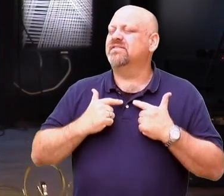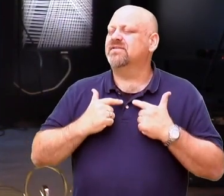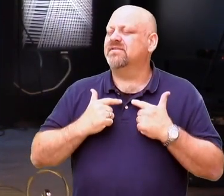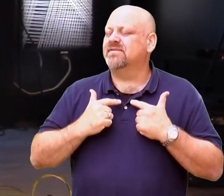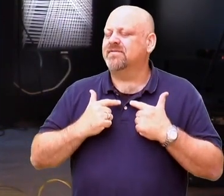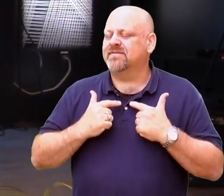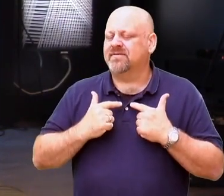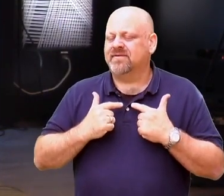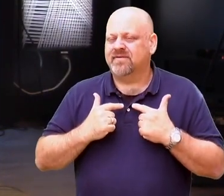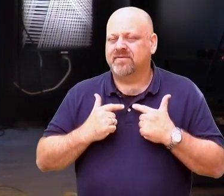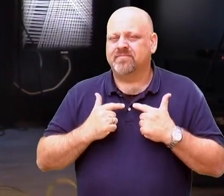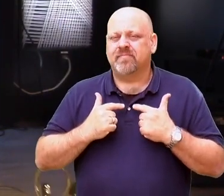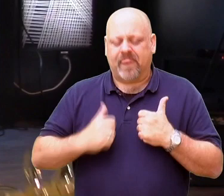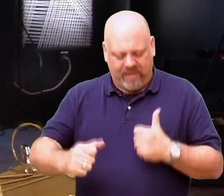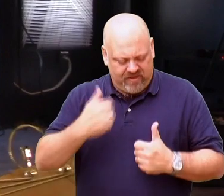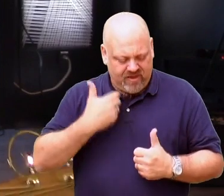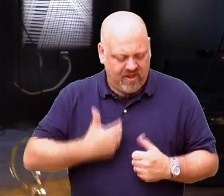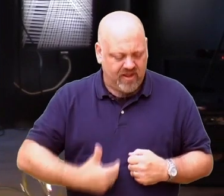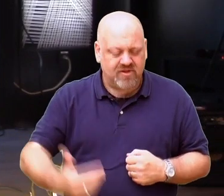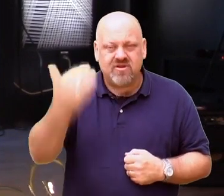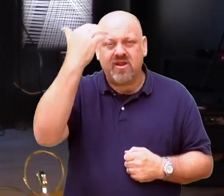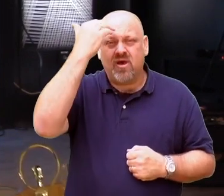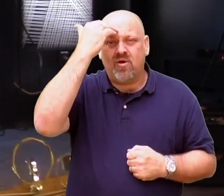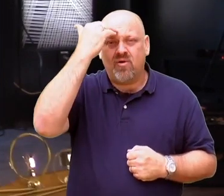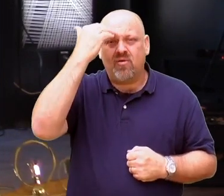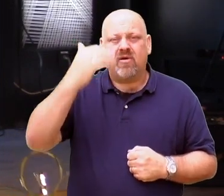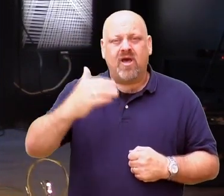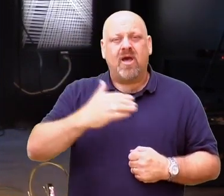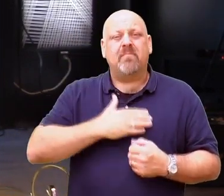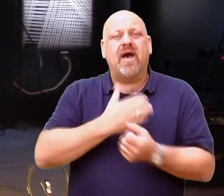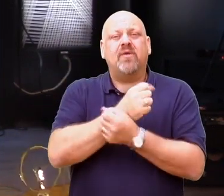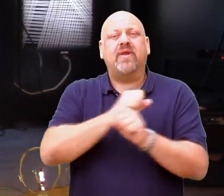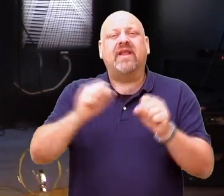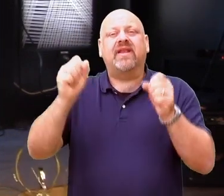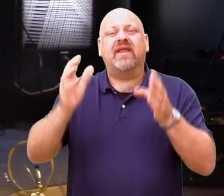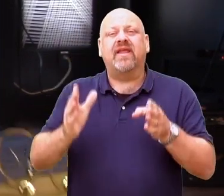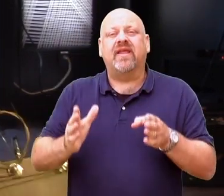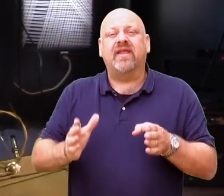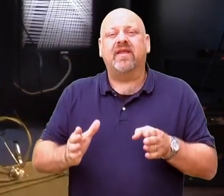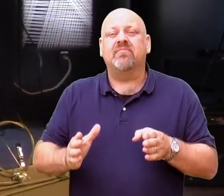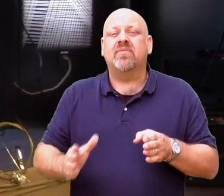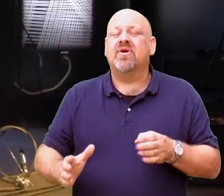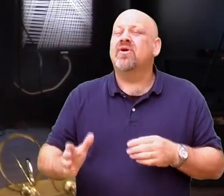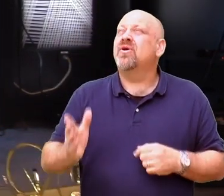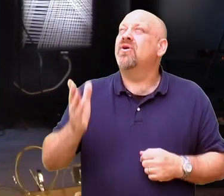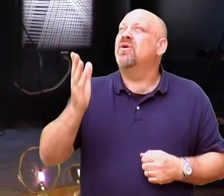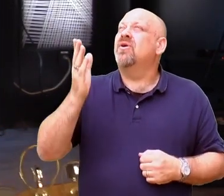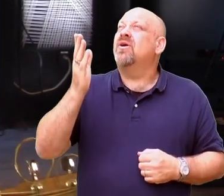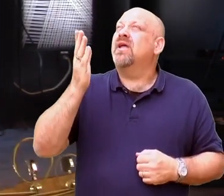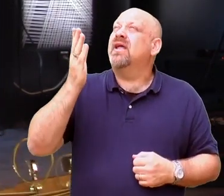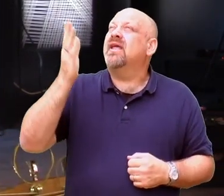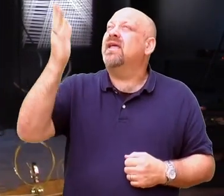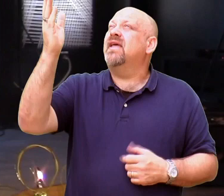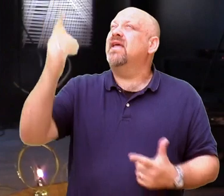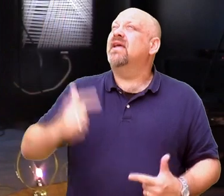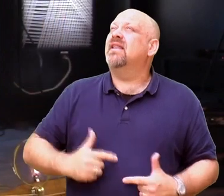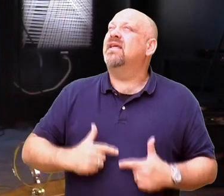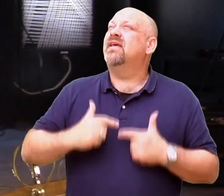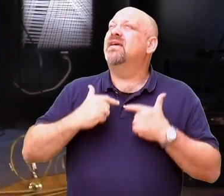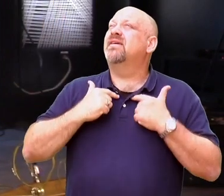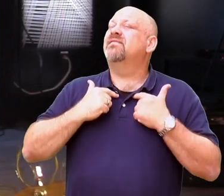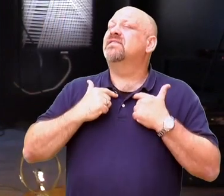Redeemer lives, and I know my